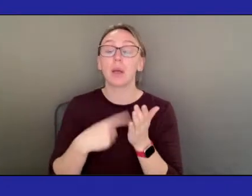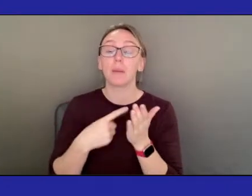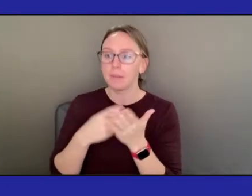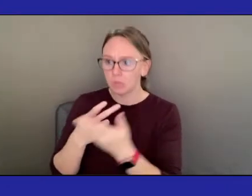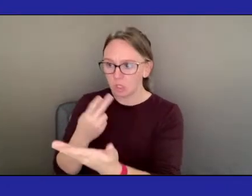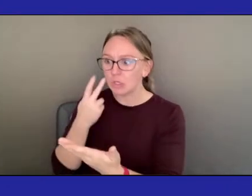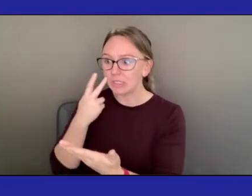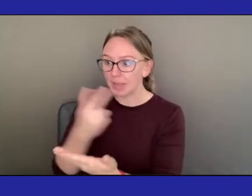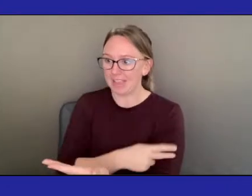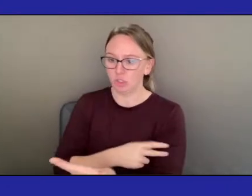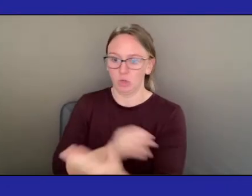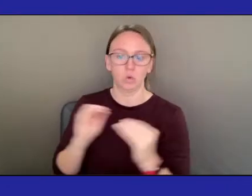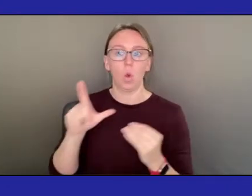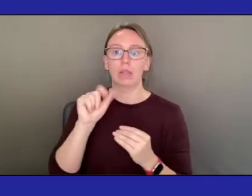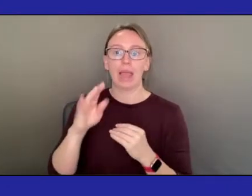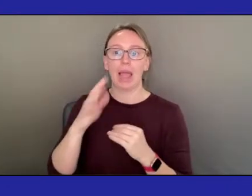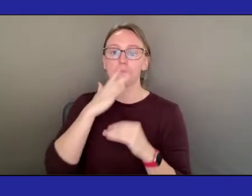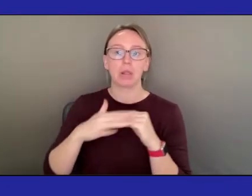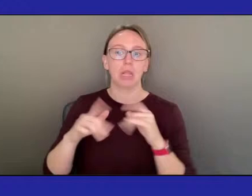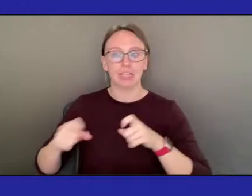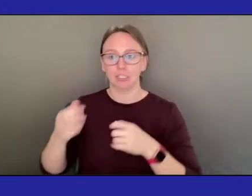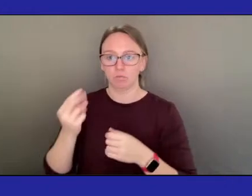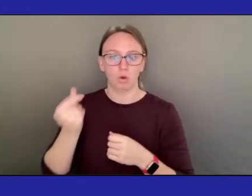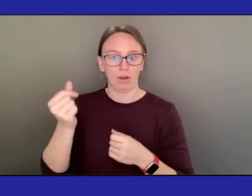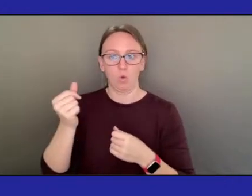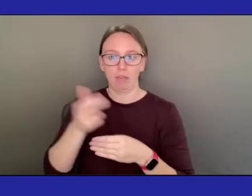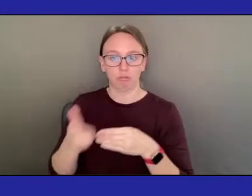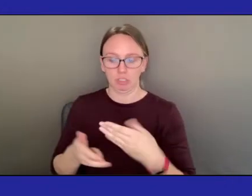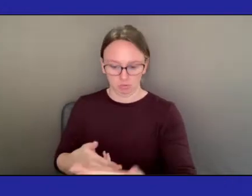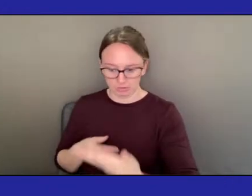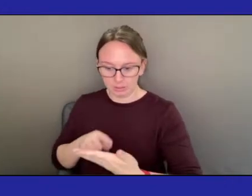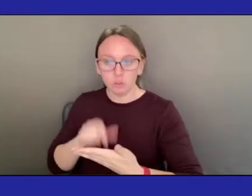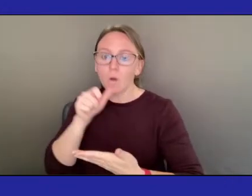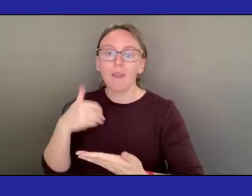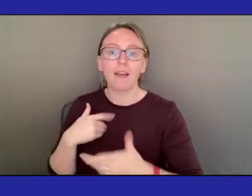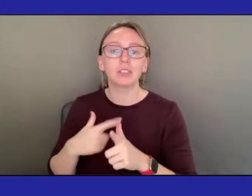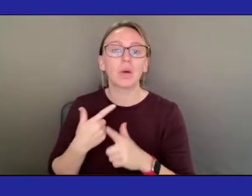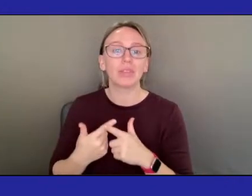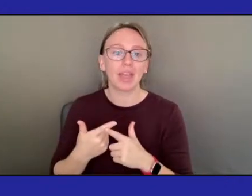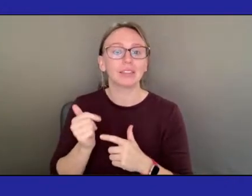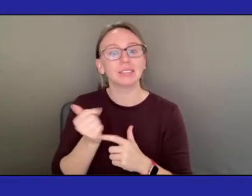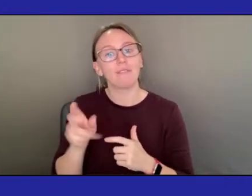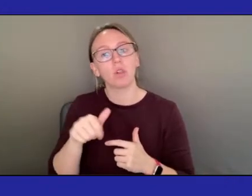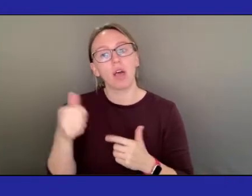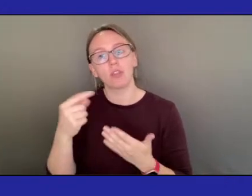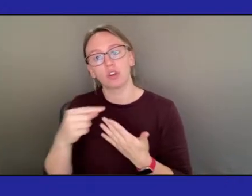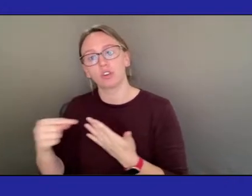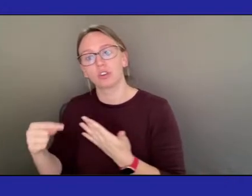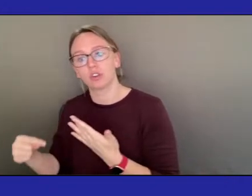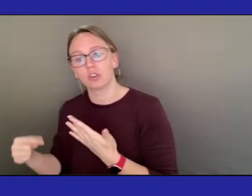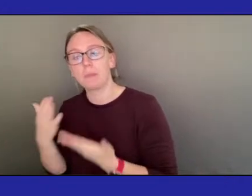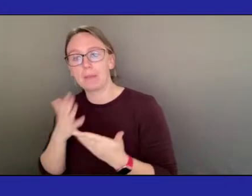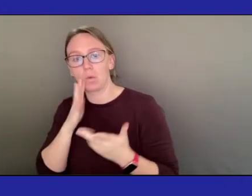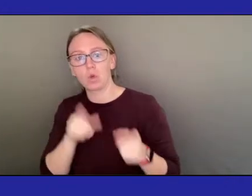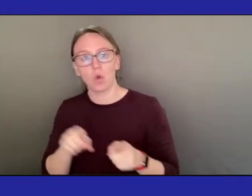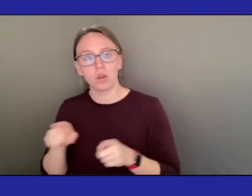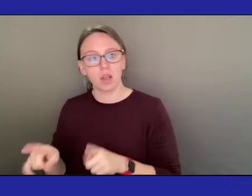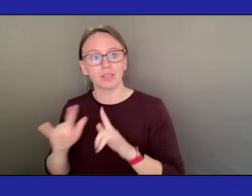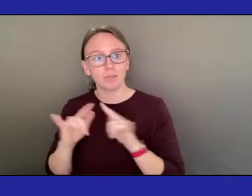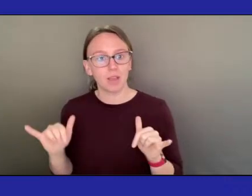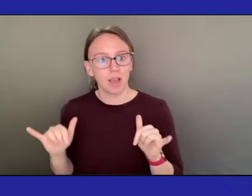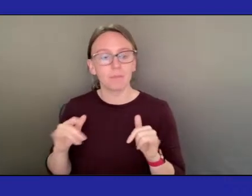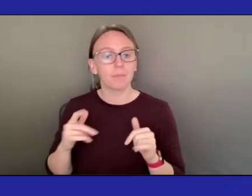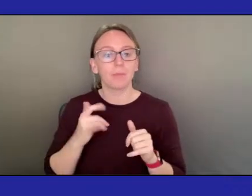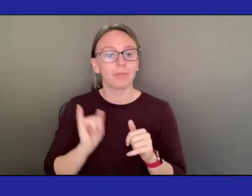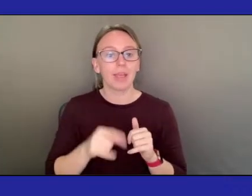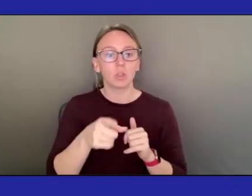result right away. You may not have it right then and there. And then there are multiple other things that might be going on that you didn't really